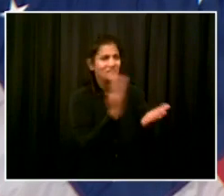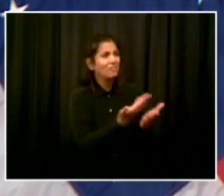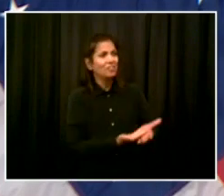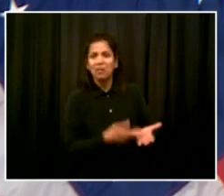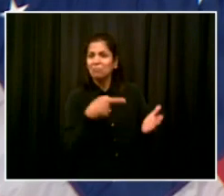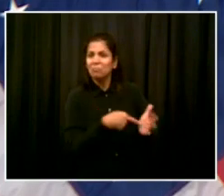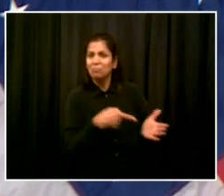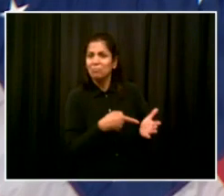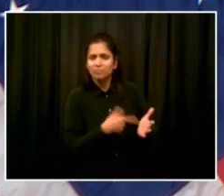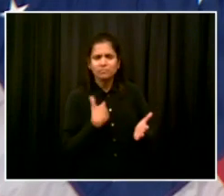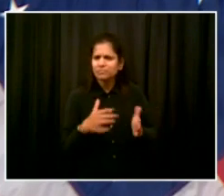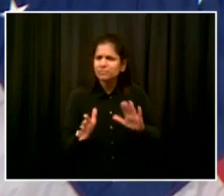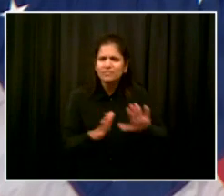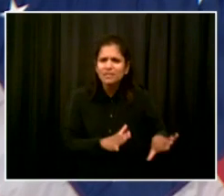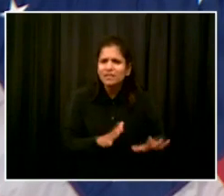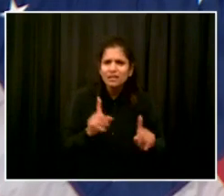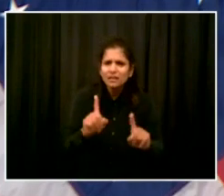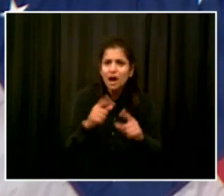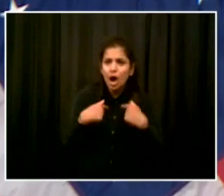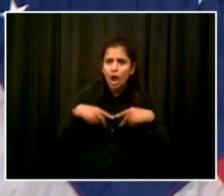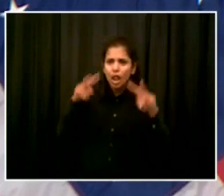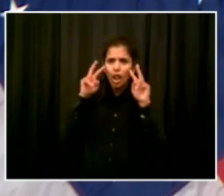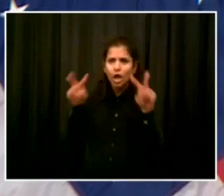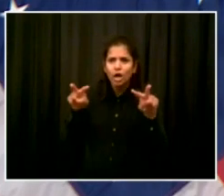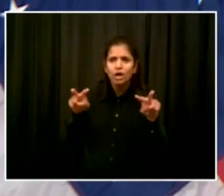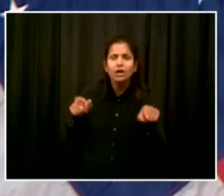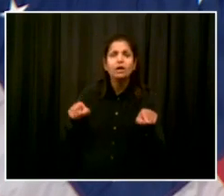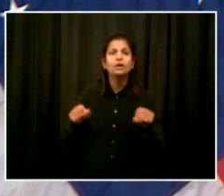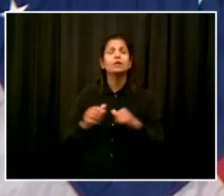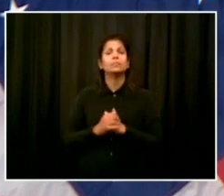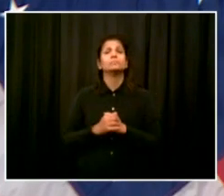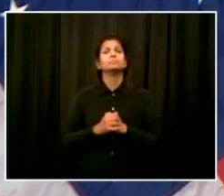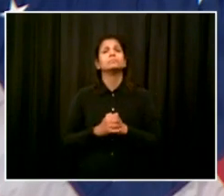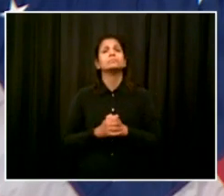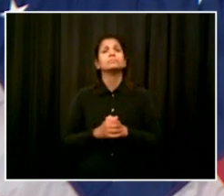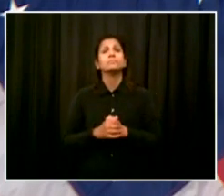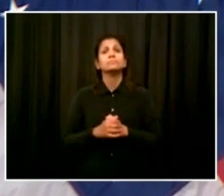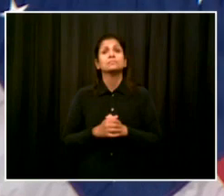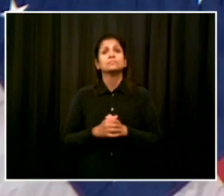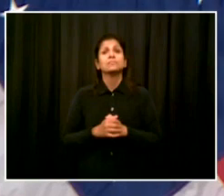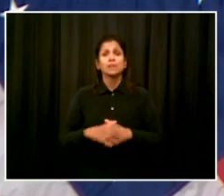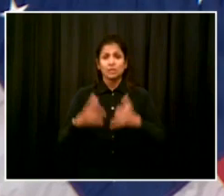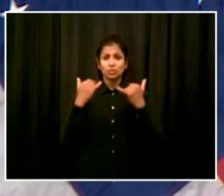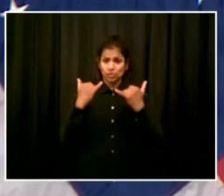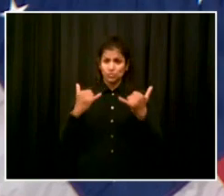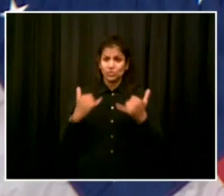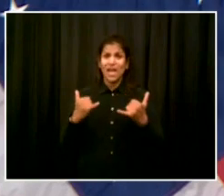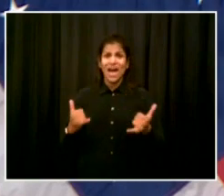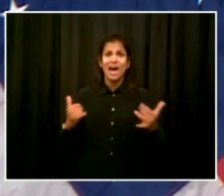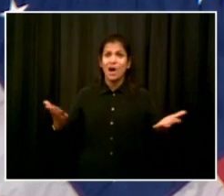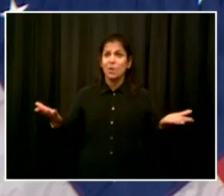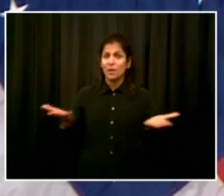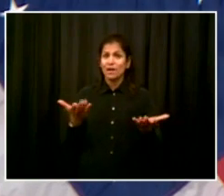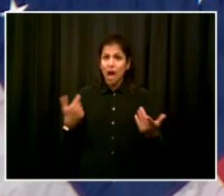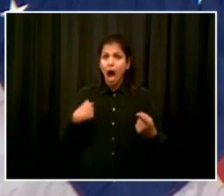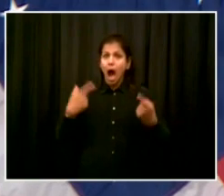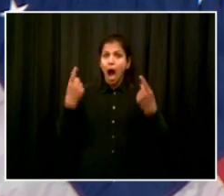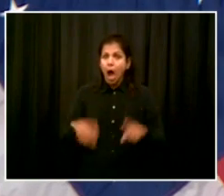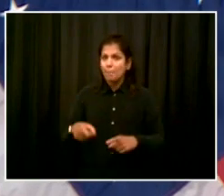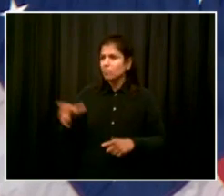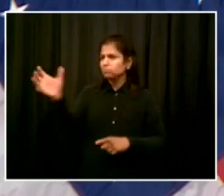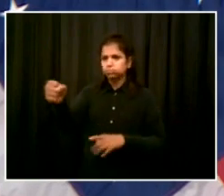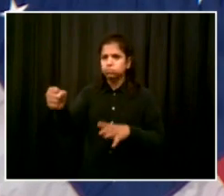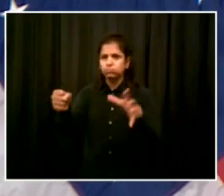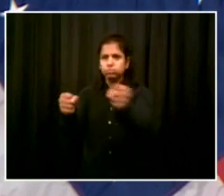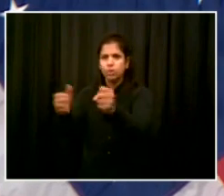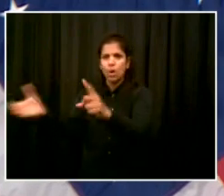scale because there is no ability to indict people right now. There is an incredible downward pressure because of a lot of